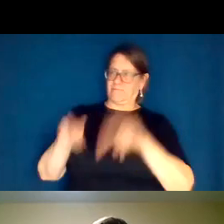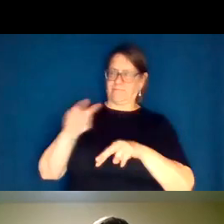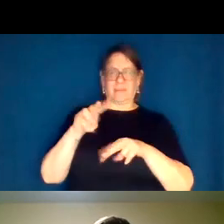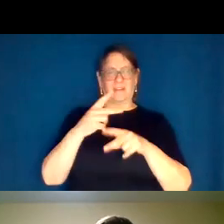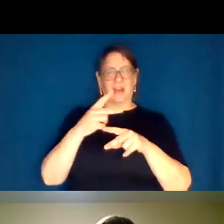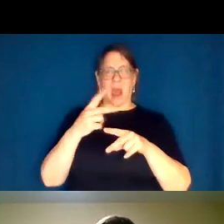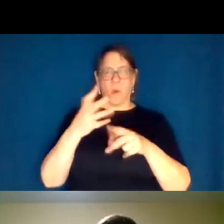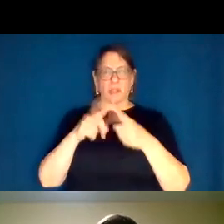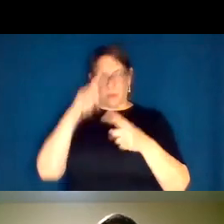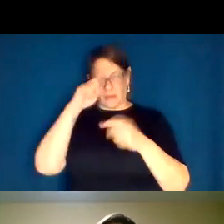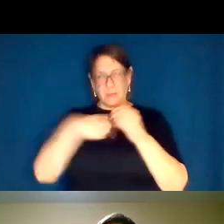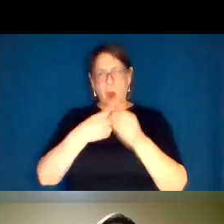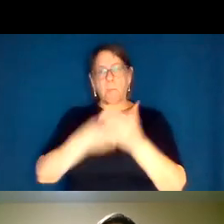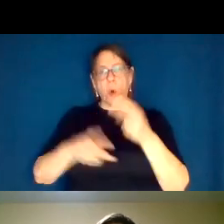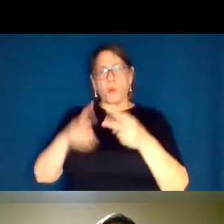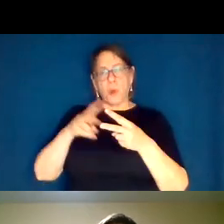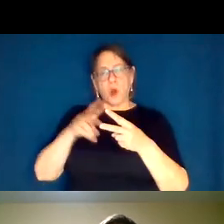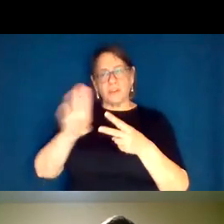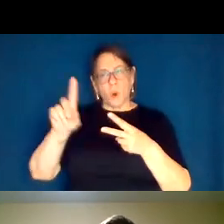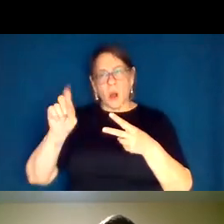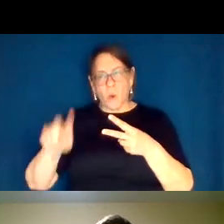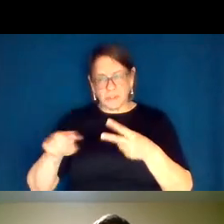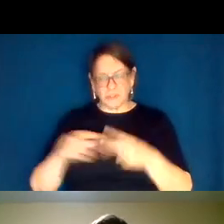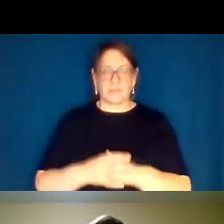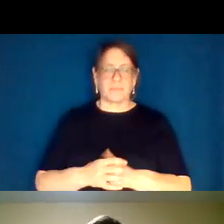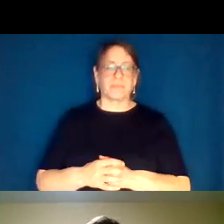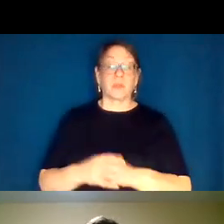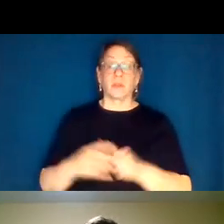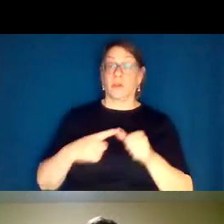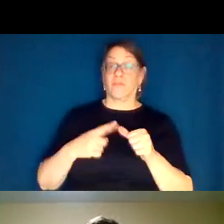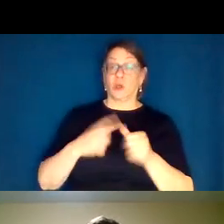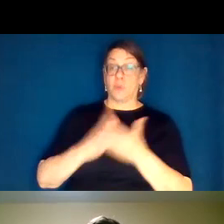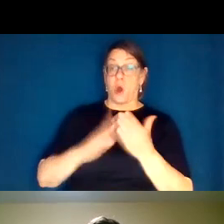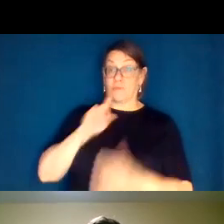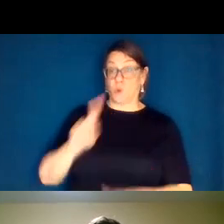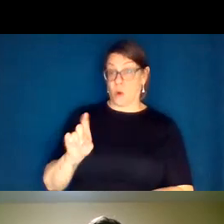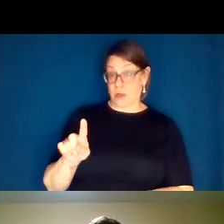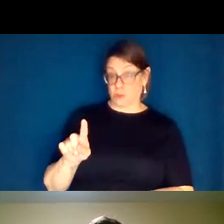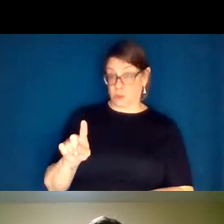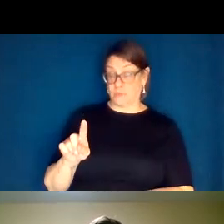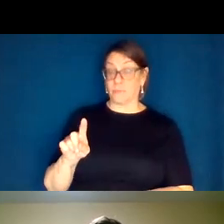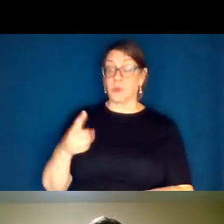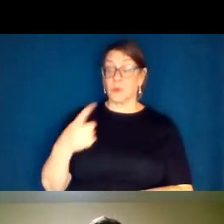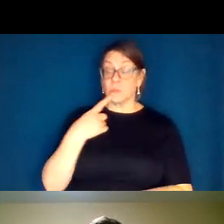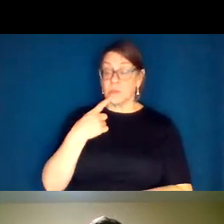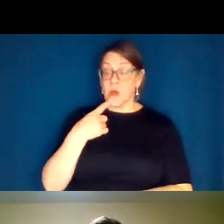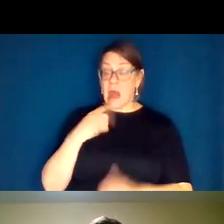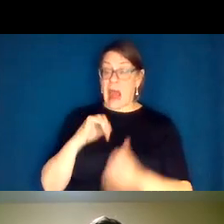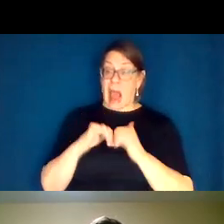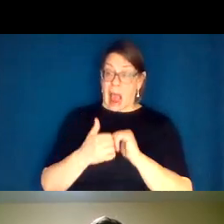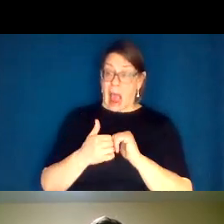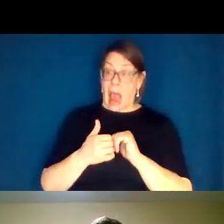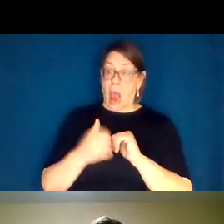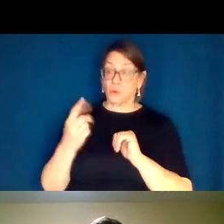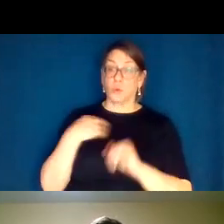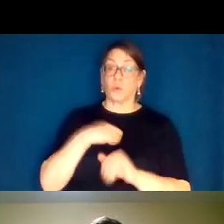question. And that will kind of help inform the time. So the first part of your question I heard was, how do we go about